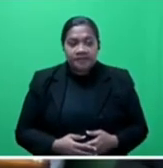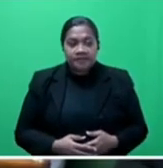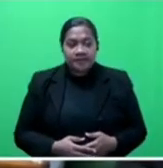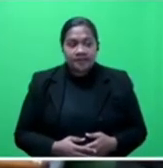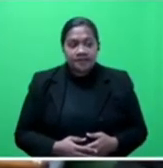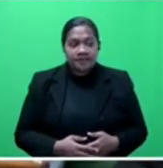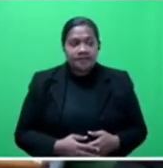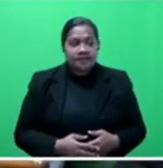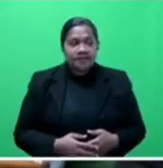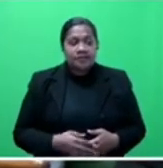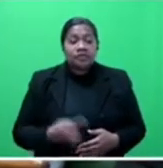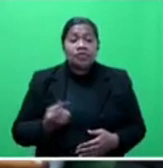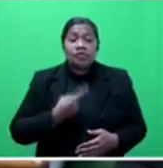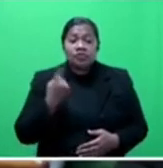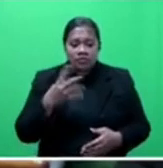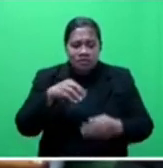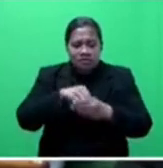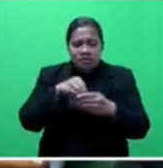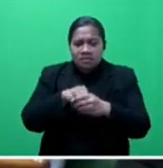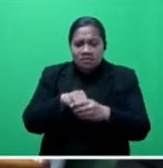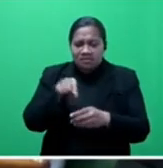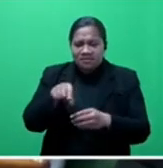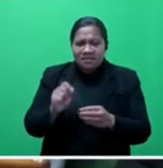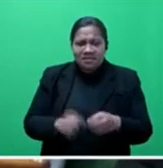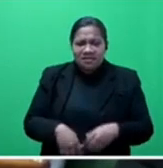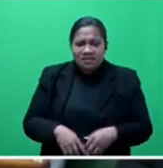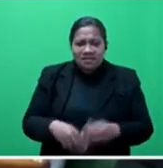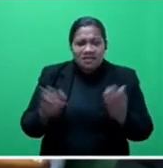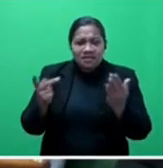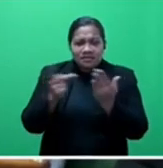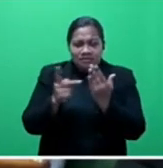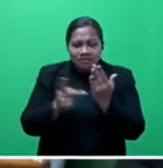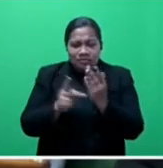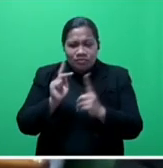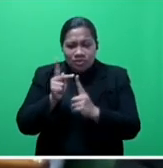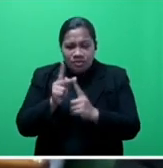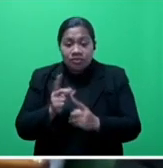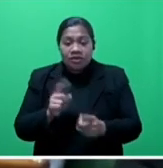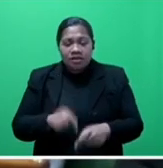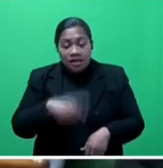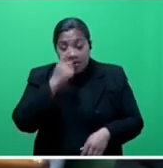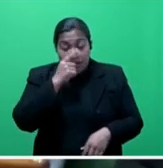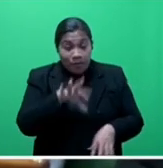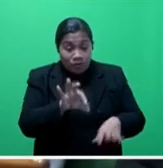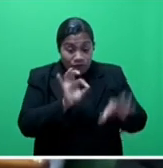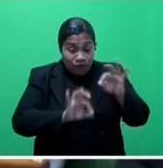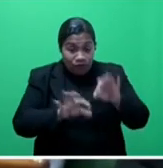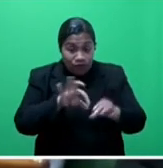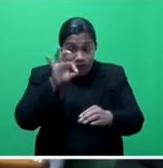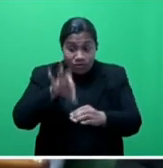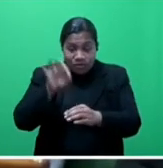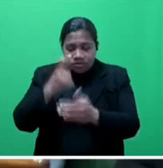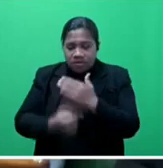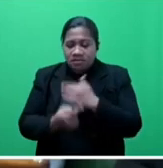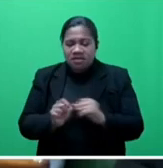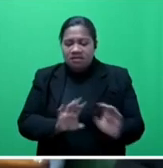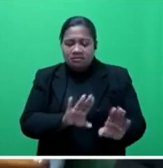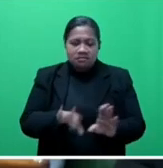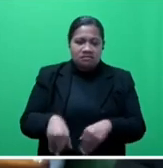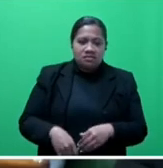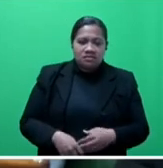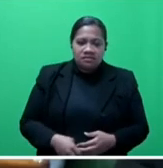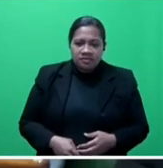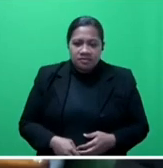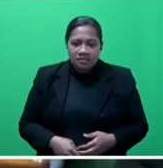engage in such unprincipled politics take our people's votes for granted, and they bear no allegiance to our nation and its